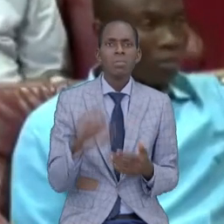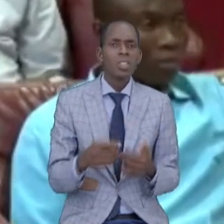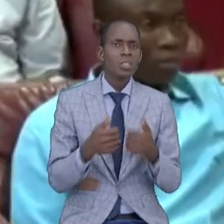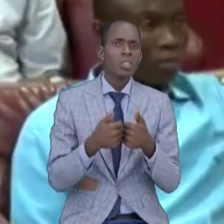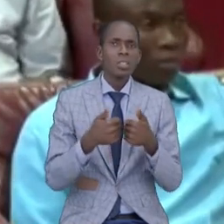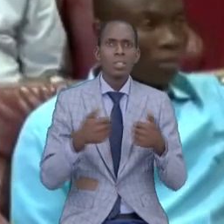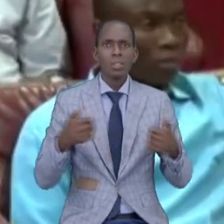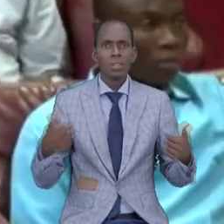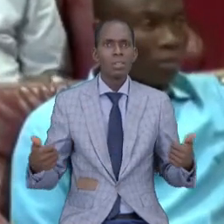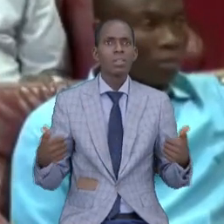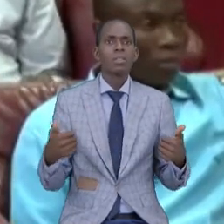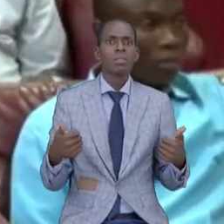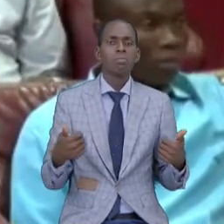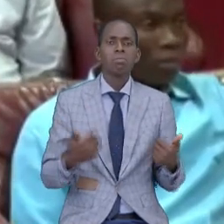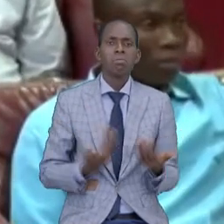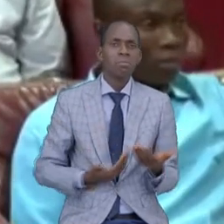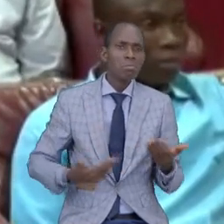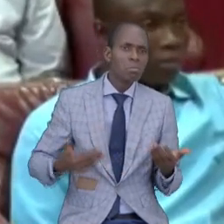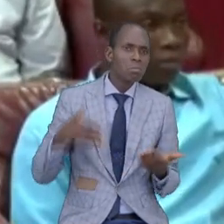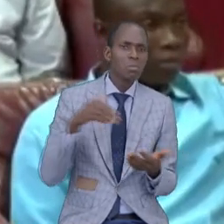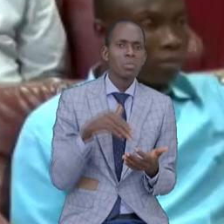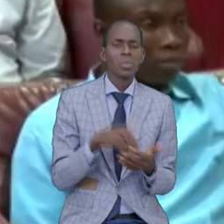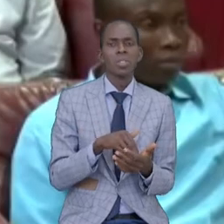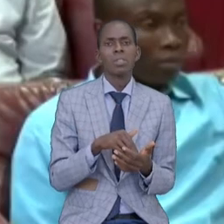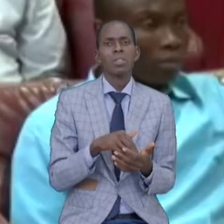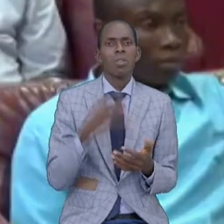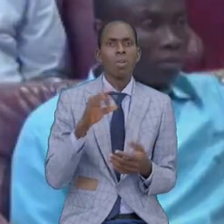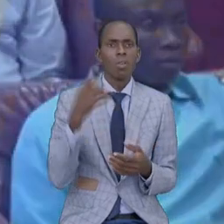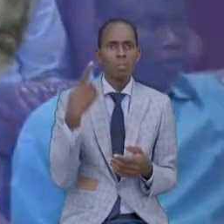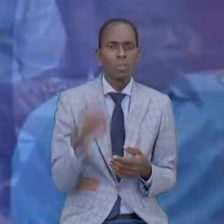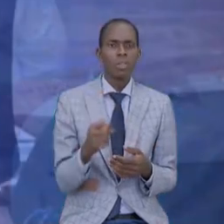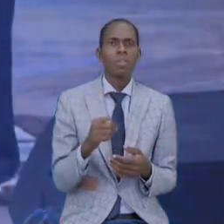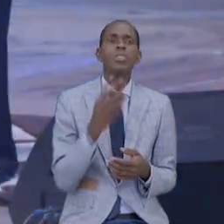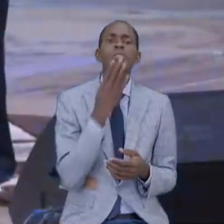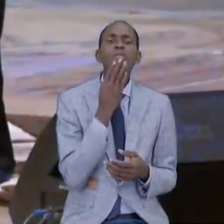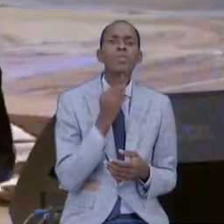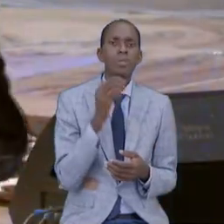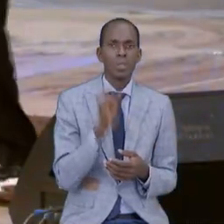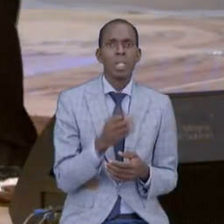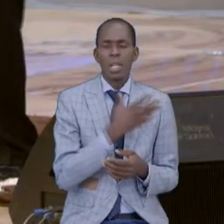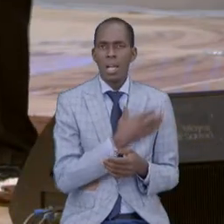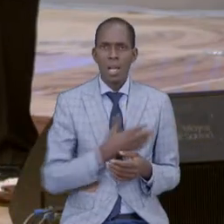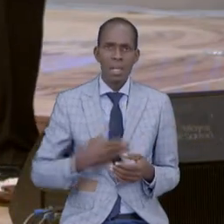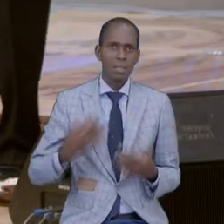separated sacred holidays of the Gentile, of the Jews. And then